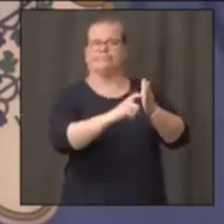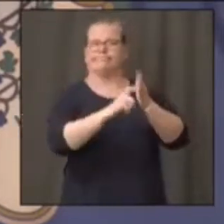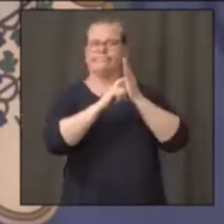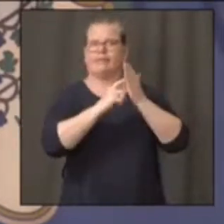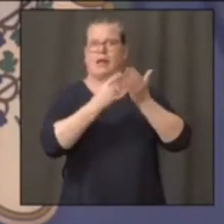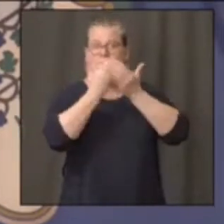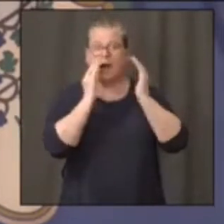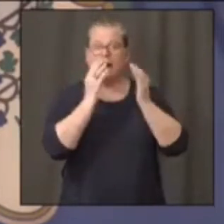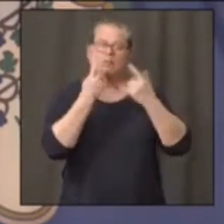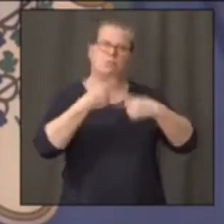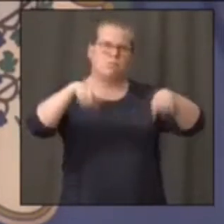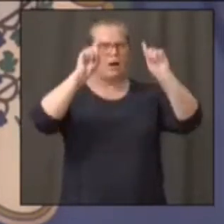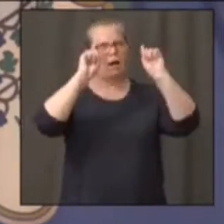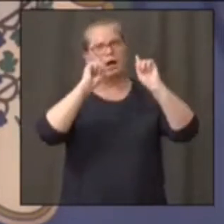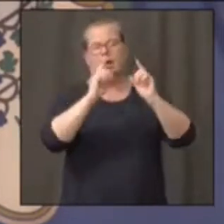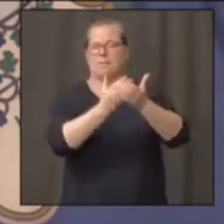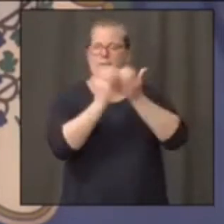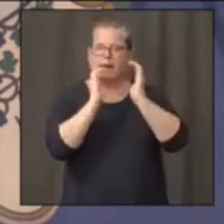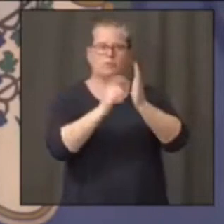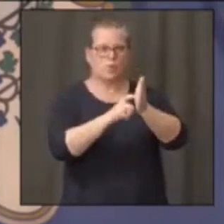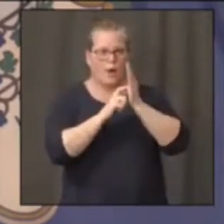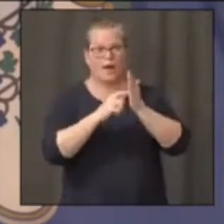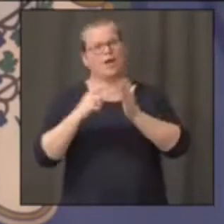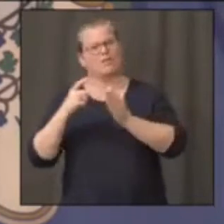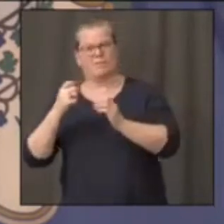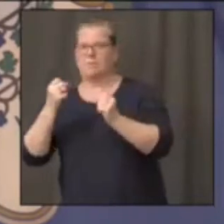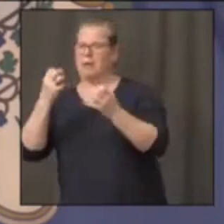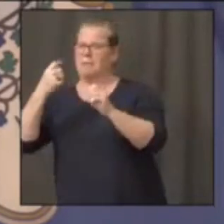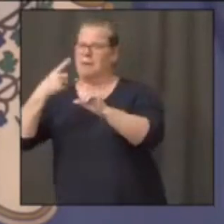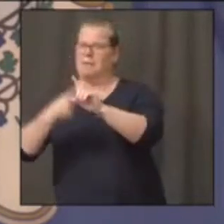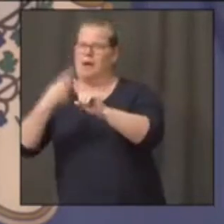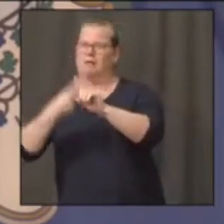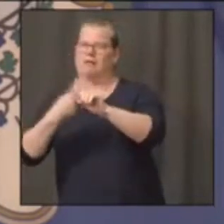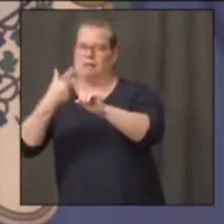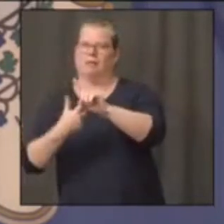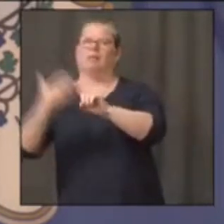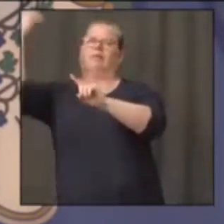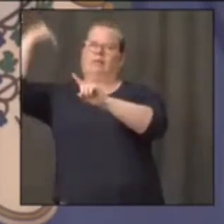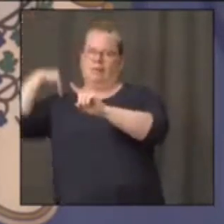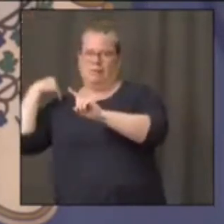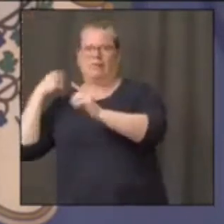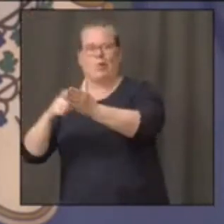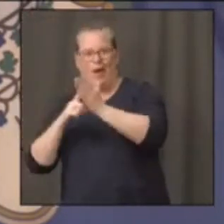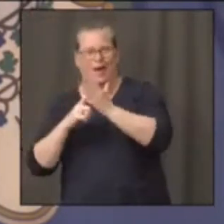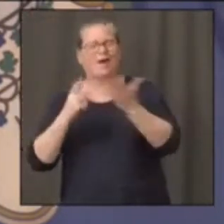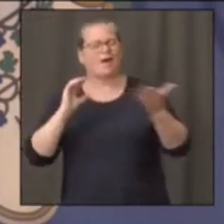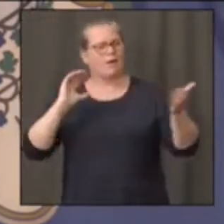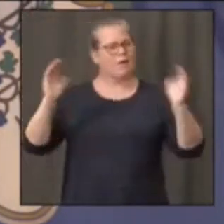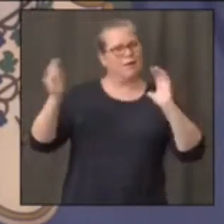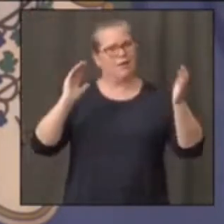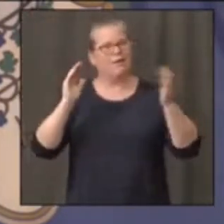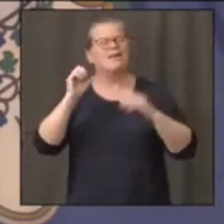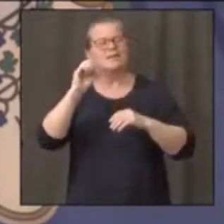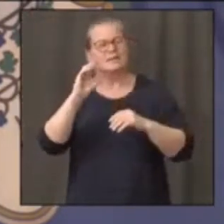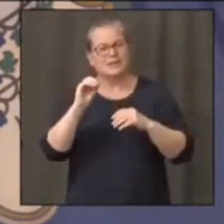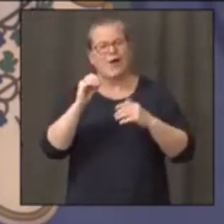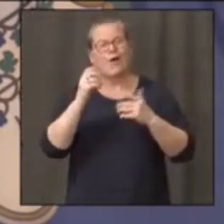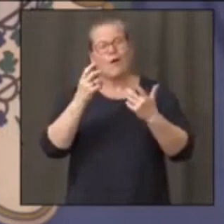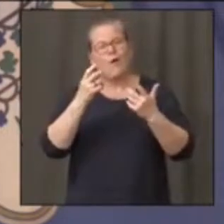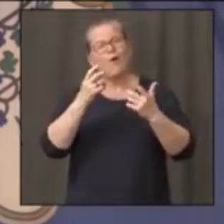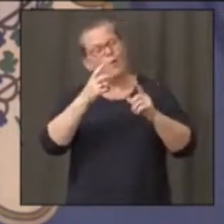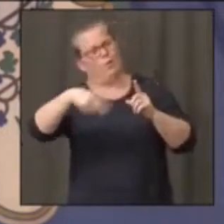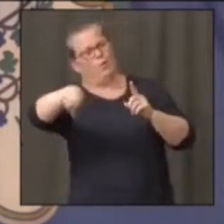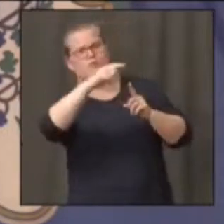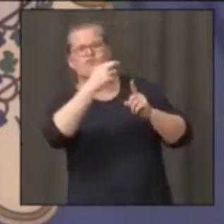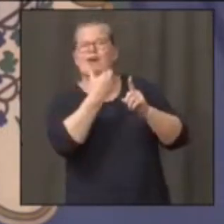keep occupancy low in the restaurants. We're at 50%. So these states they're not yet bending the curve, but